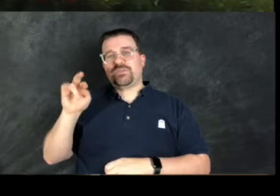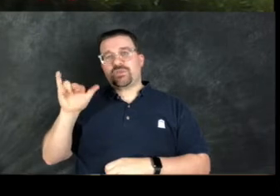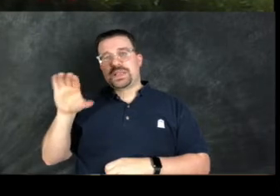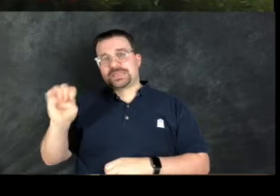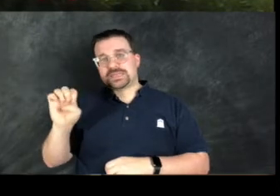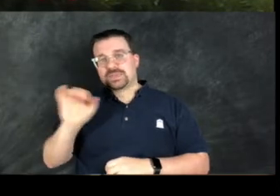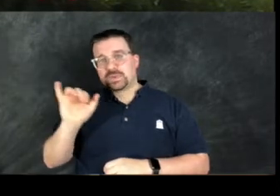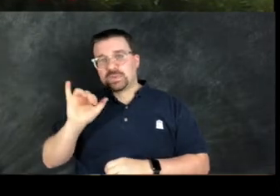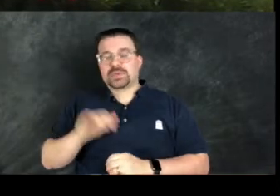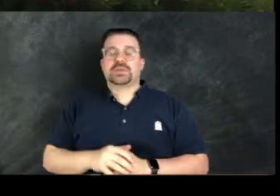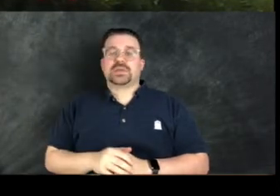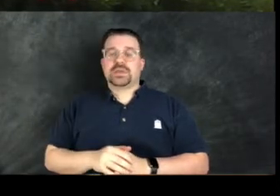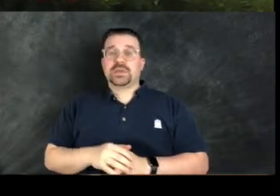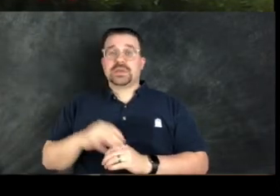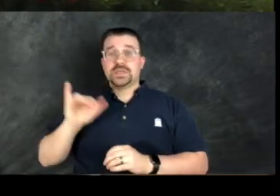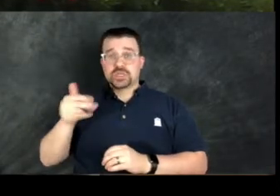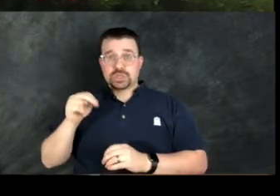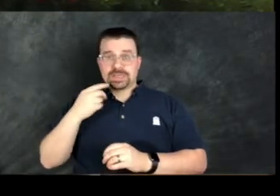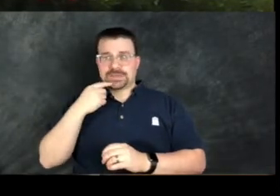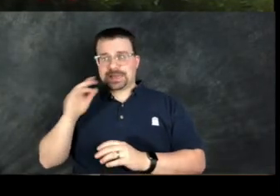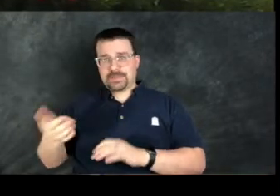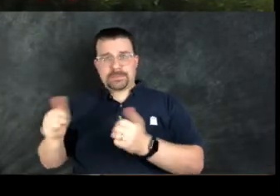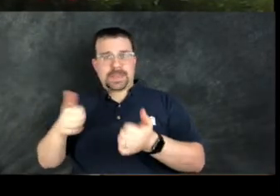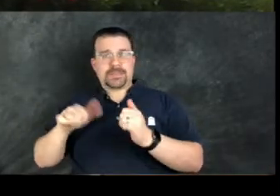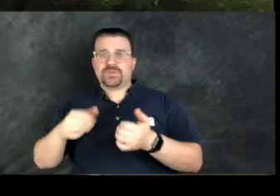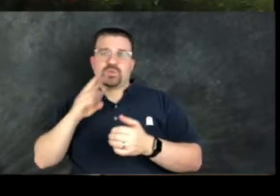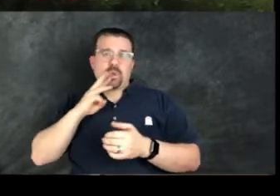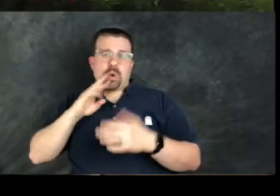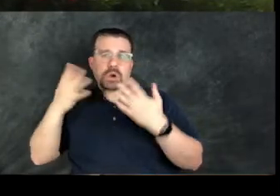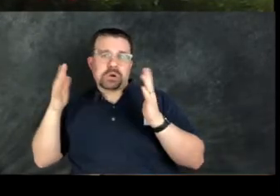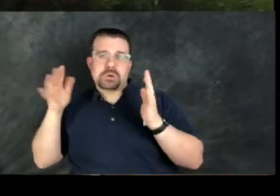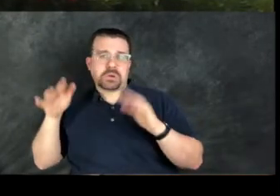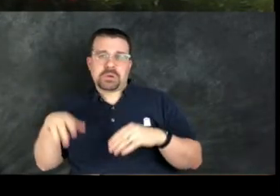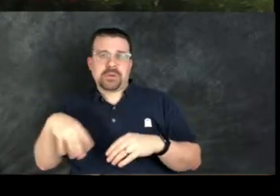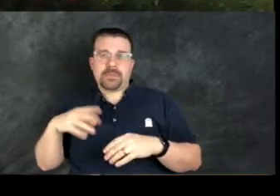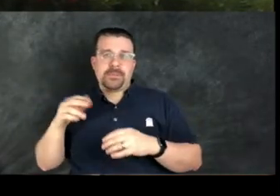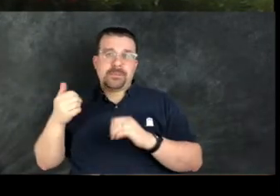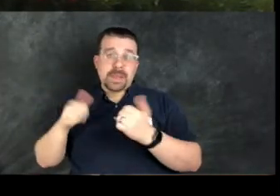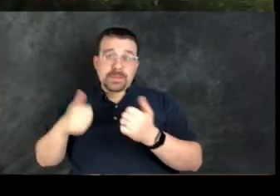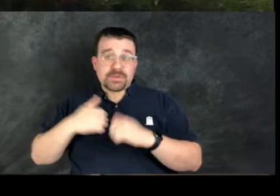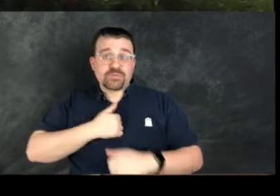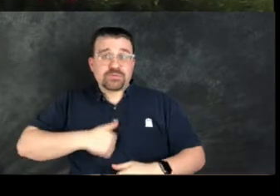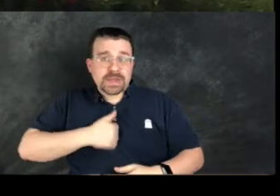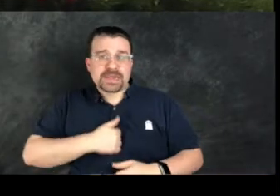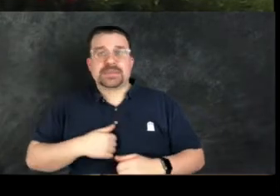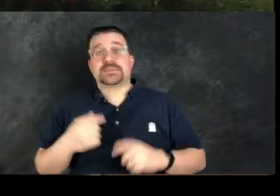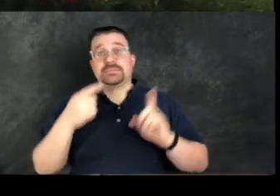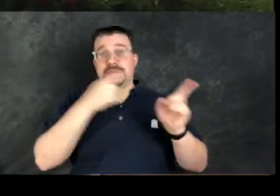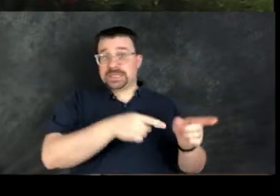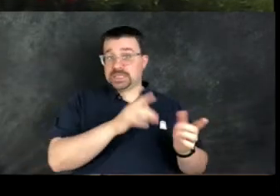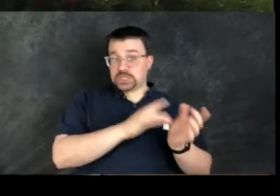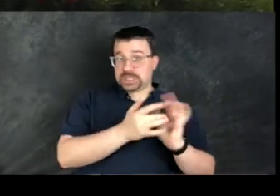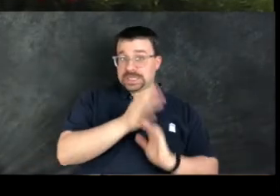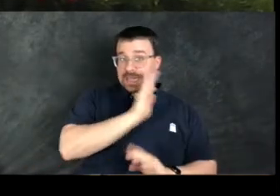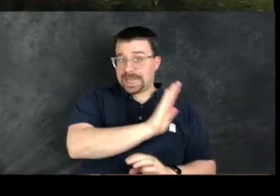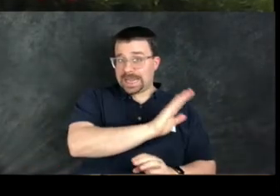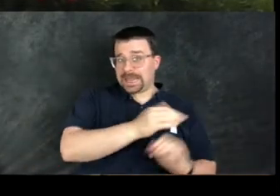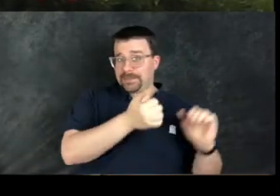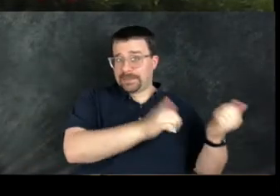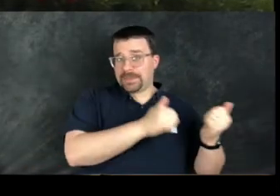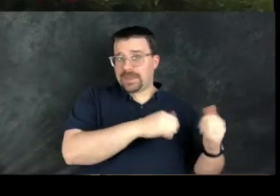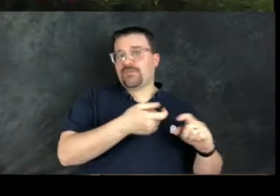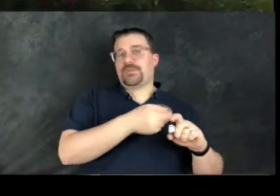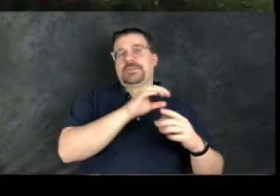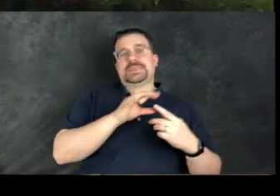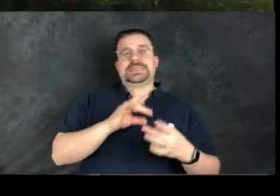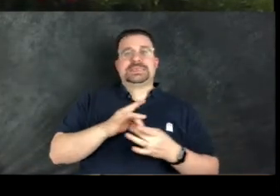says his baptism was a baptism by water, a baptism of repentance, but Jesus's baptism was by the Spirit and